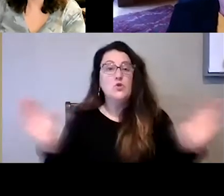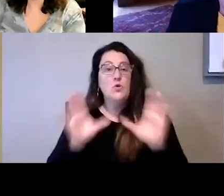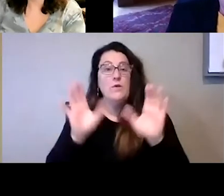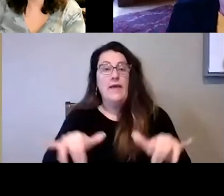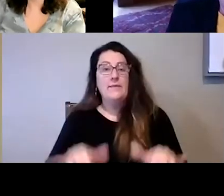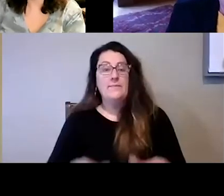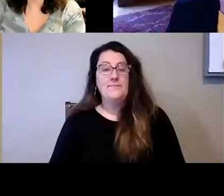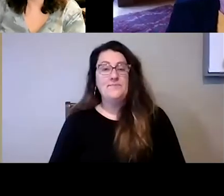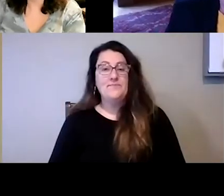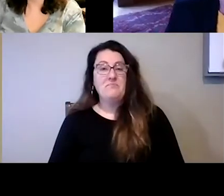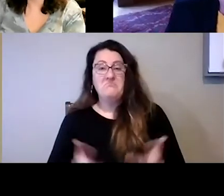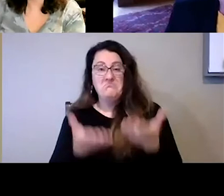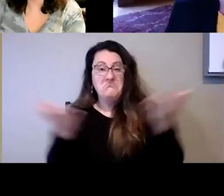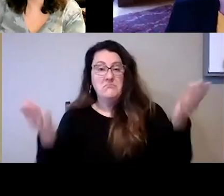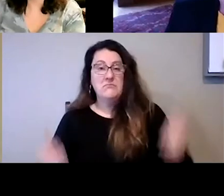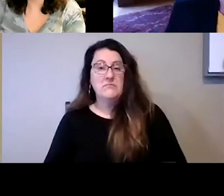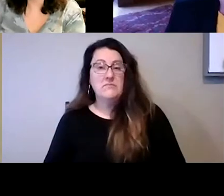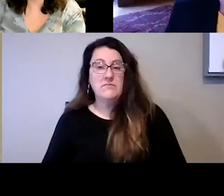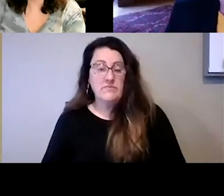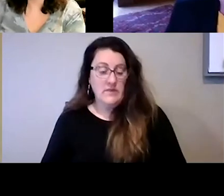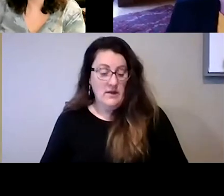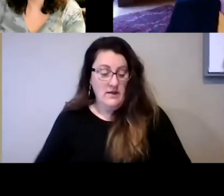question for any of you.